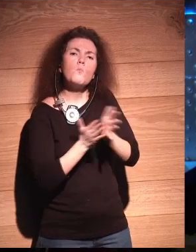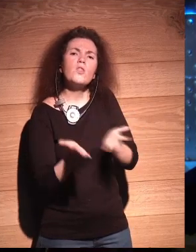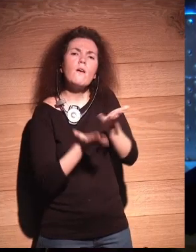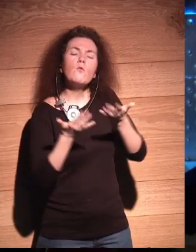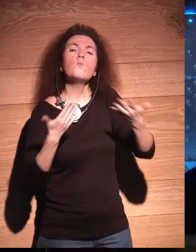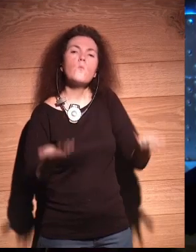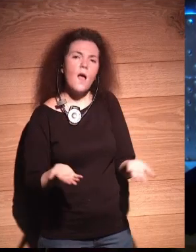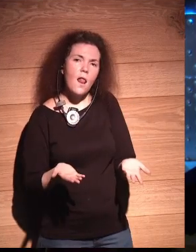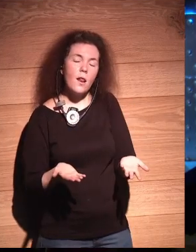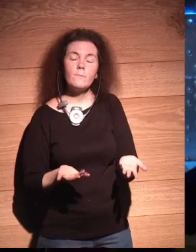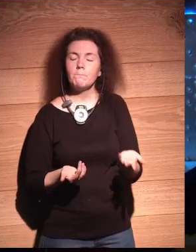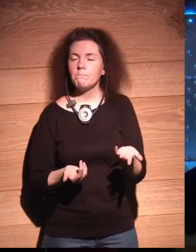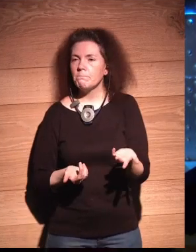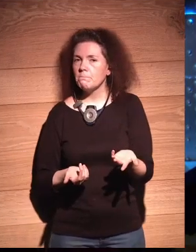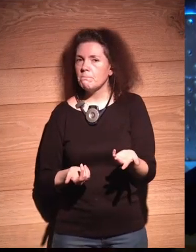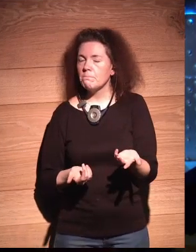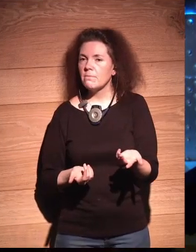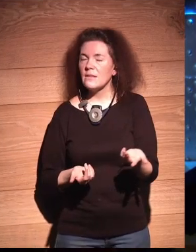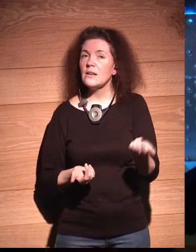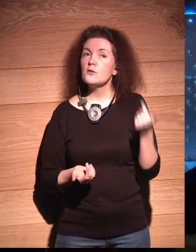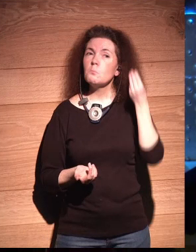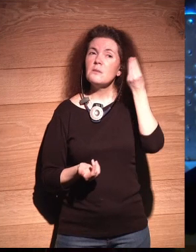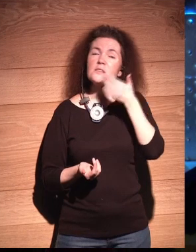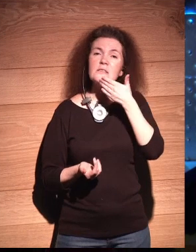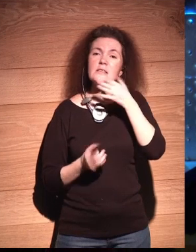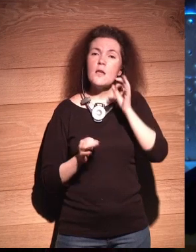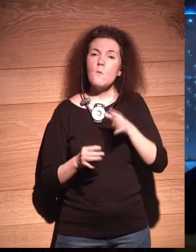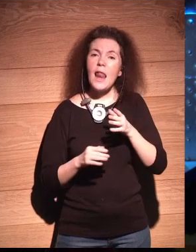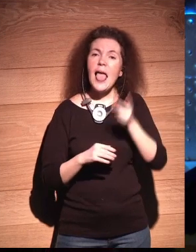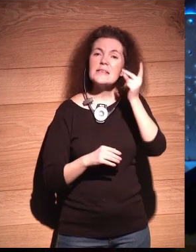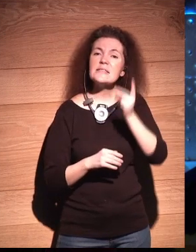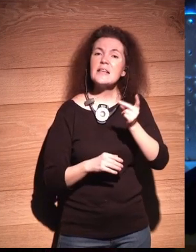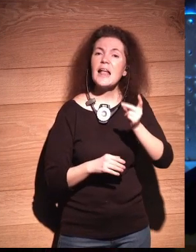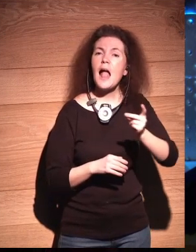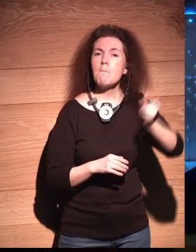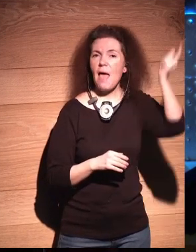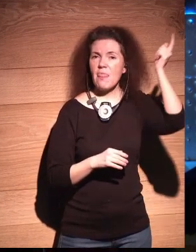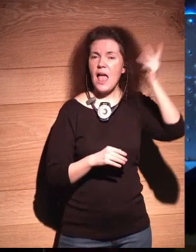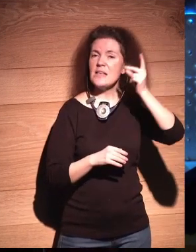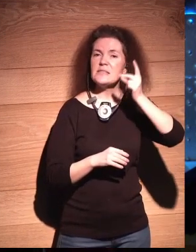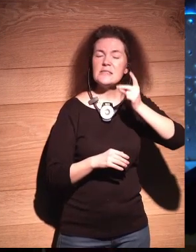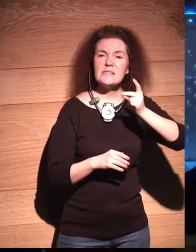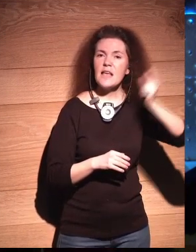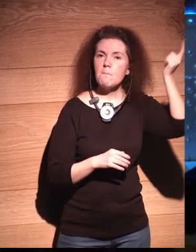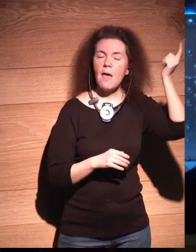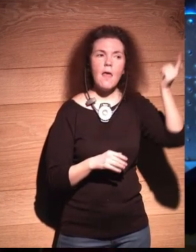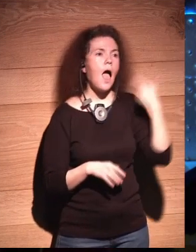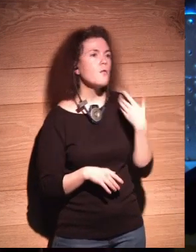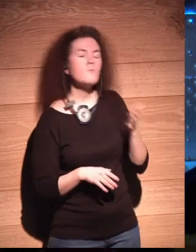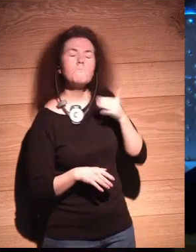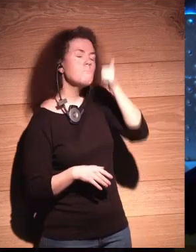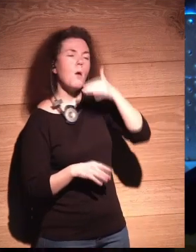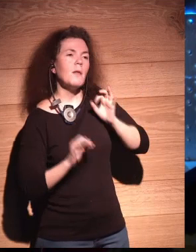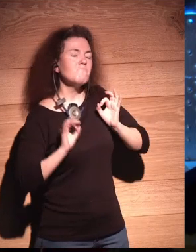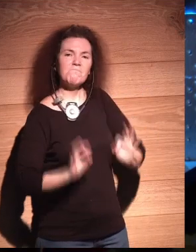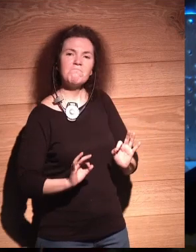see this as a virtual escape. And I said, you're my man. So we did this,